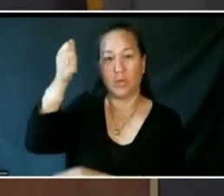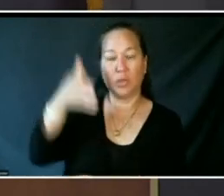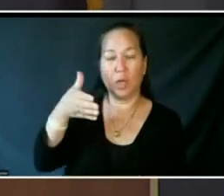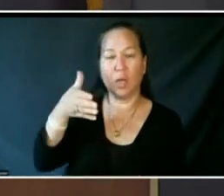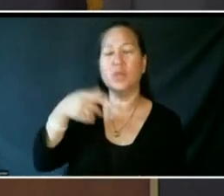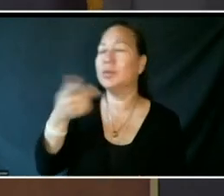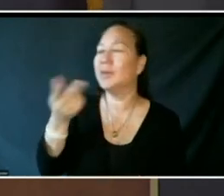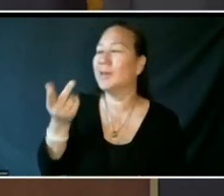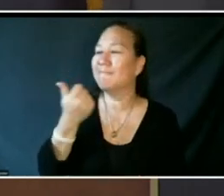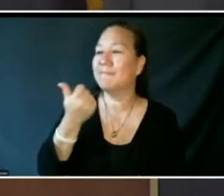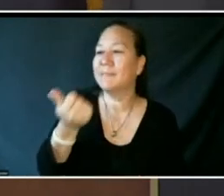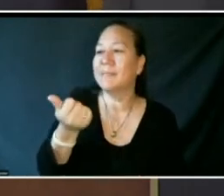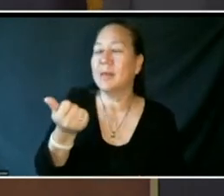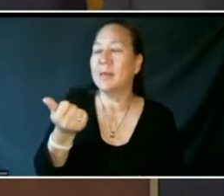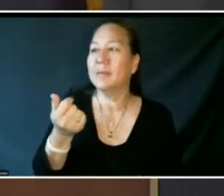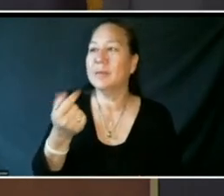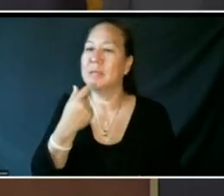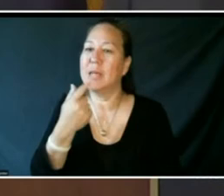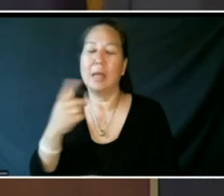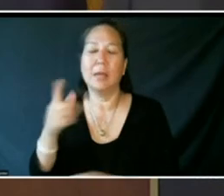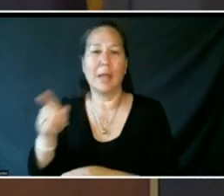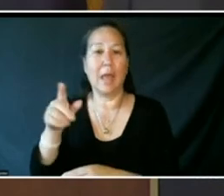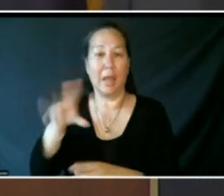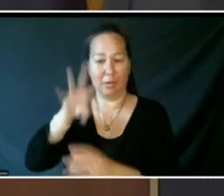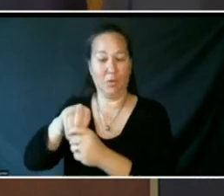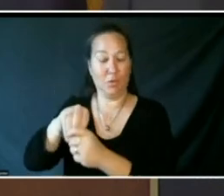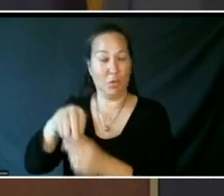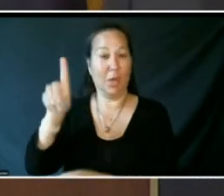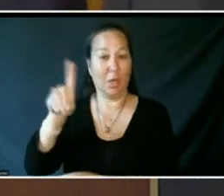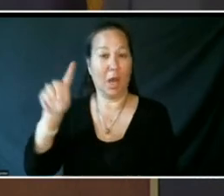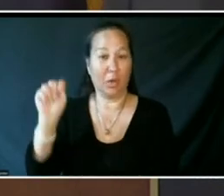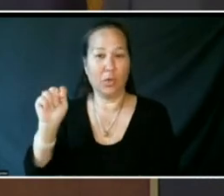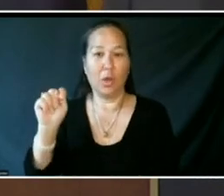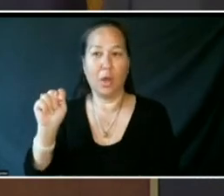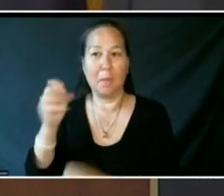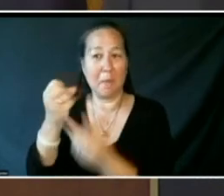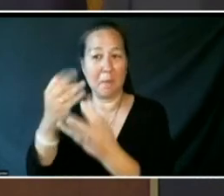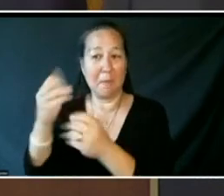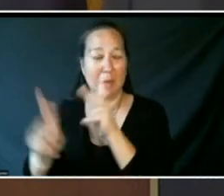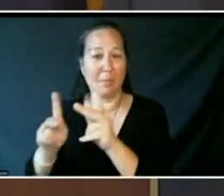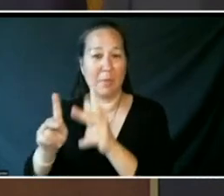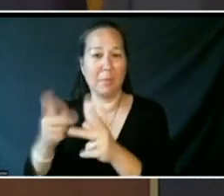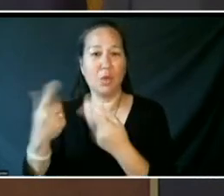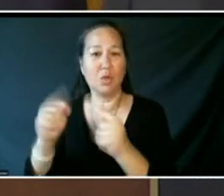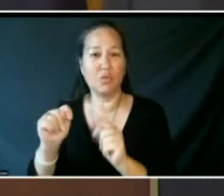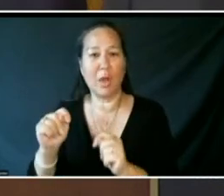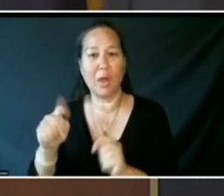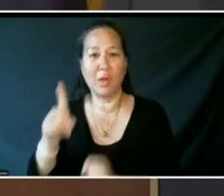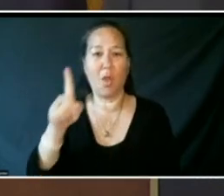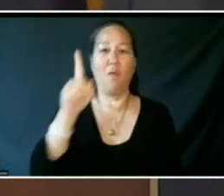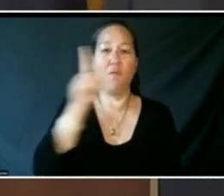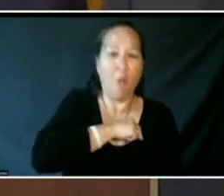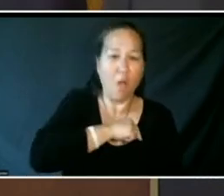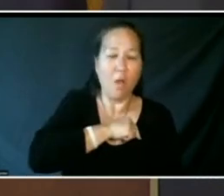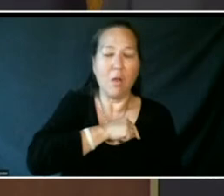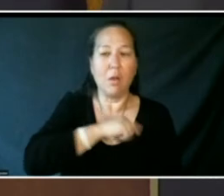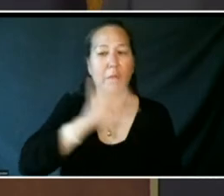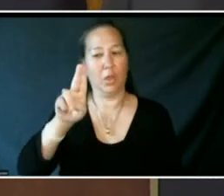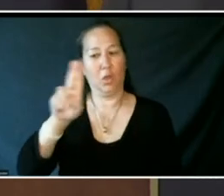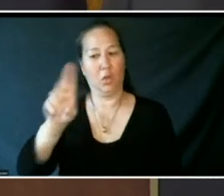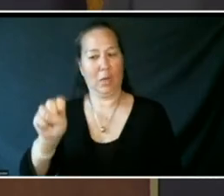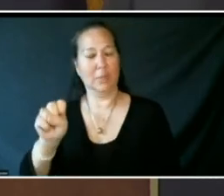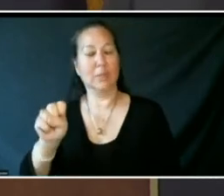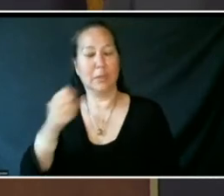in this scheme, including conspiracy to defraud the United States. You will hear evidence of the